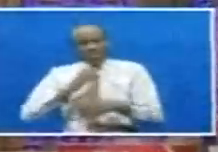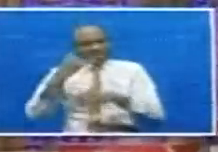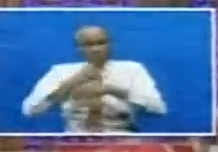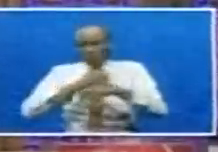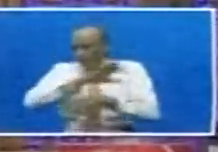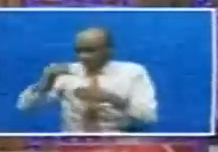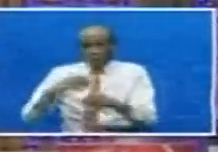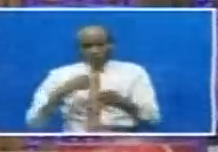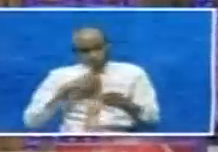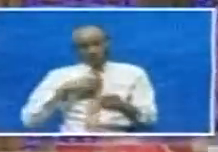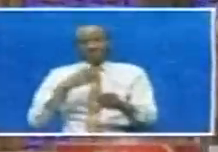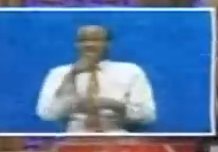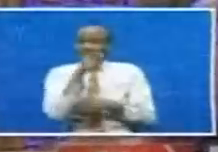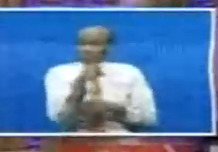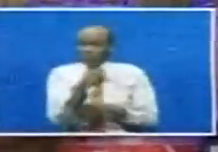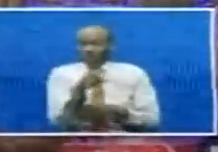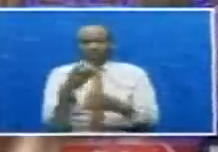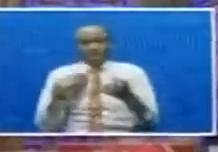would be state corporations,